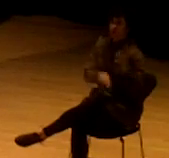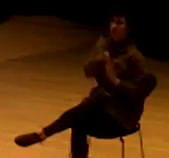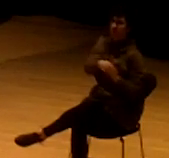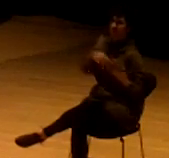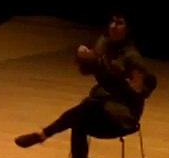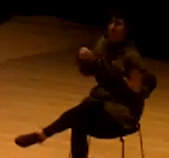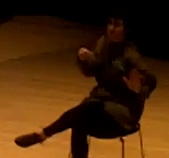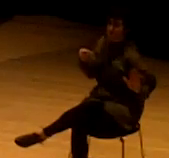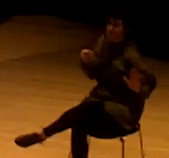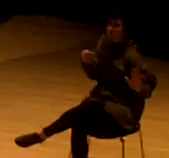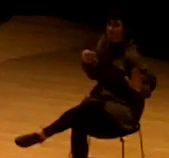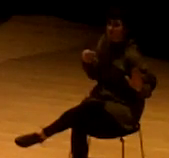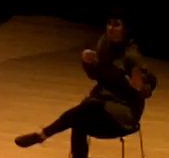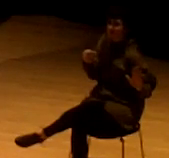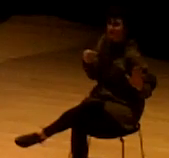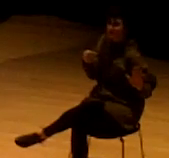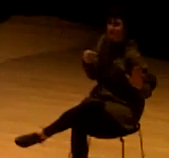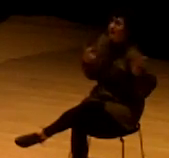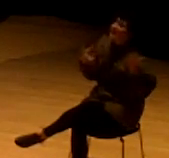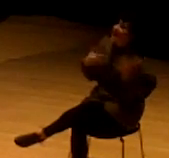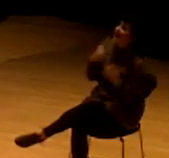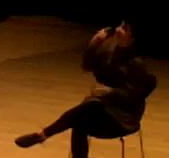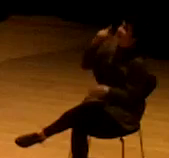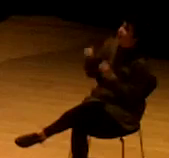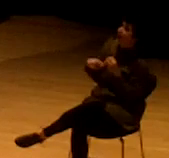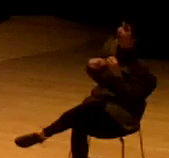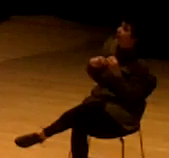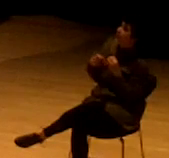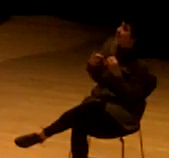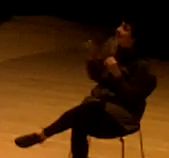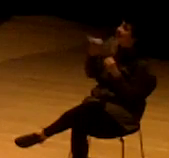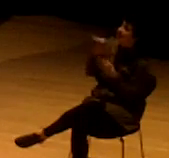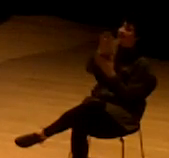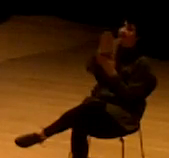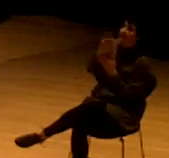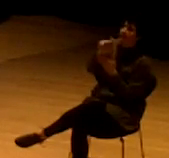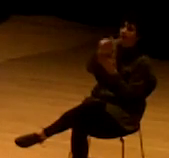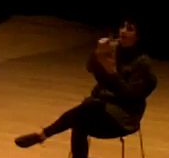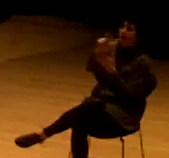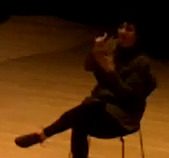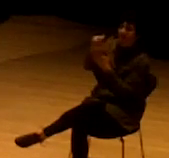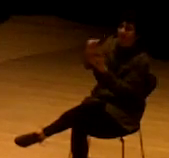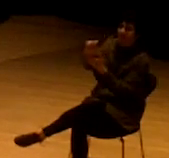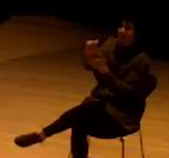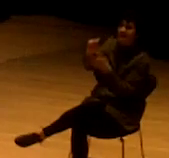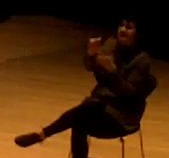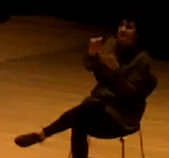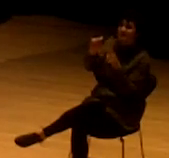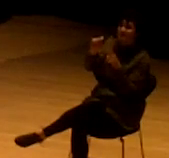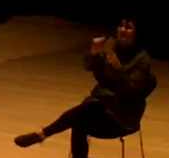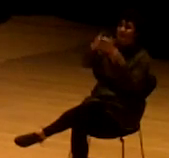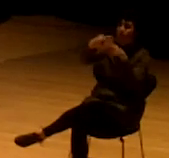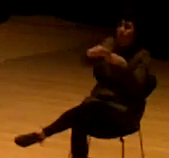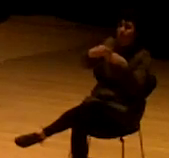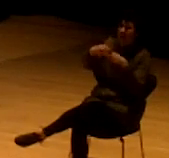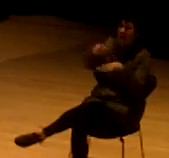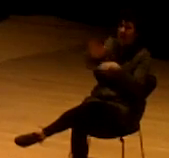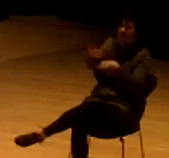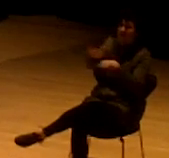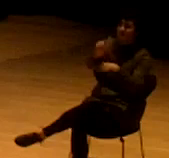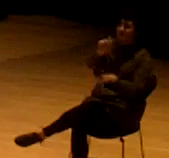I think it's a little bit from the ballet Afternoon of a Faun, mm-hmm. you know, so it's kind of that rhythm, Afternoon of a Faun, Diagnosis of a